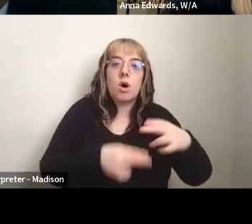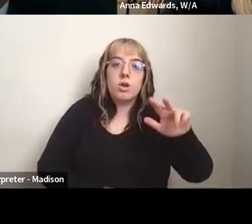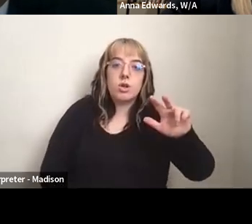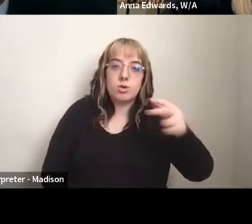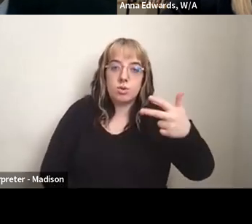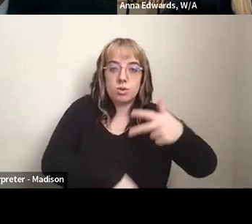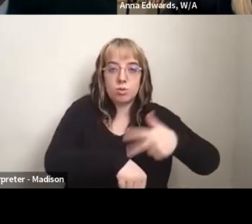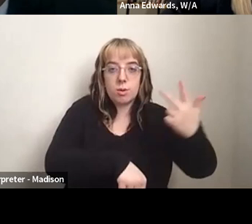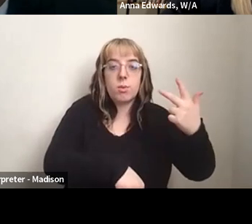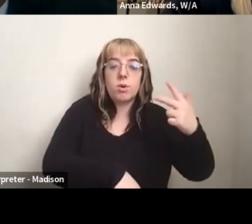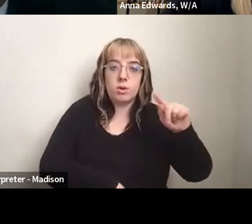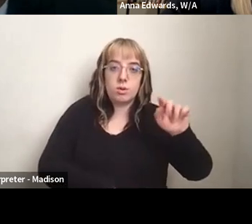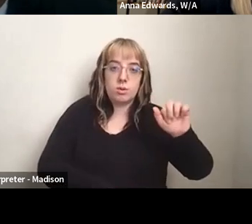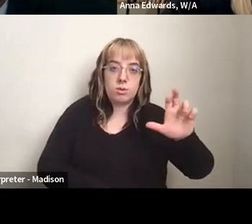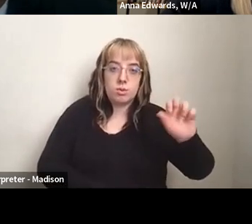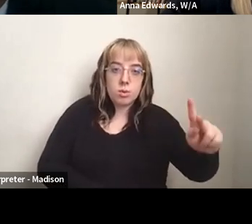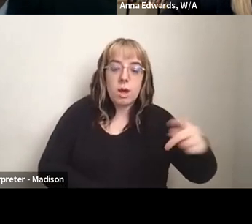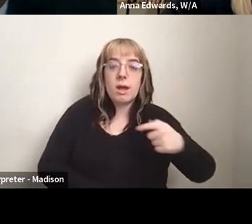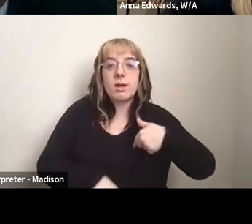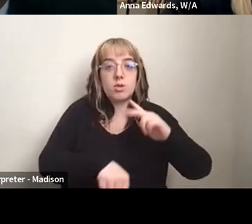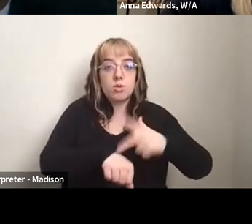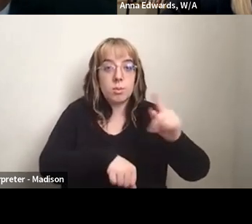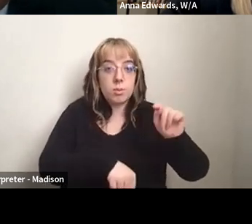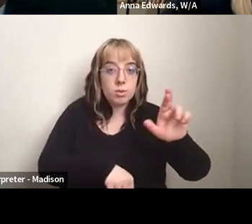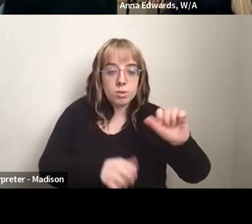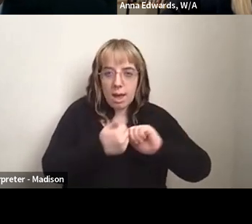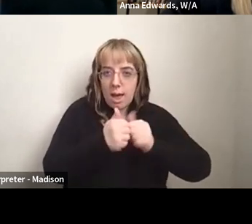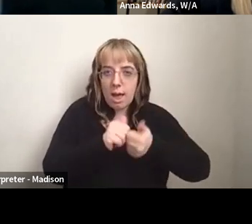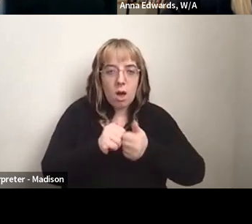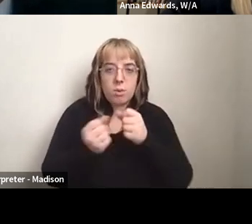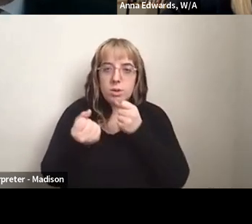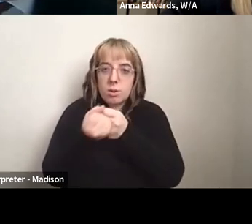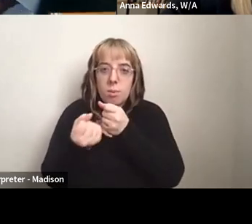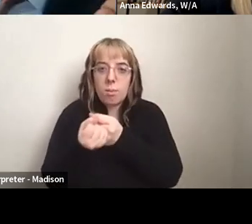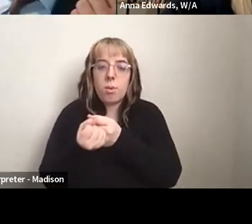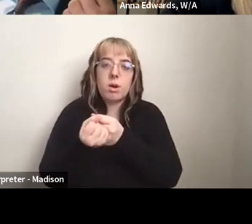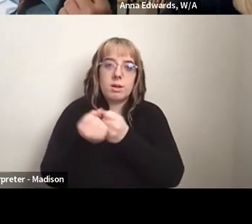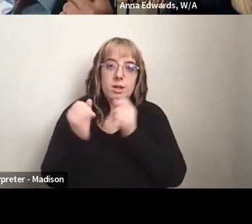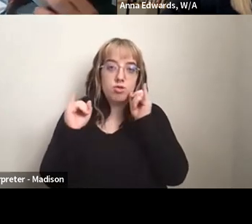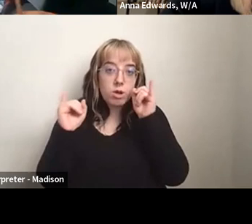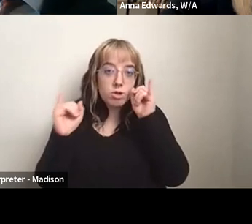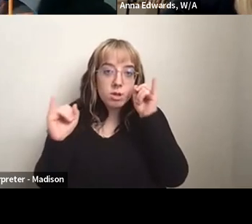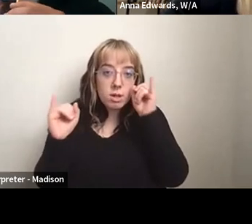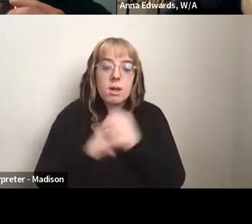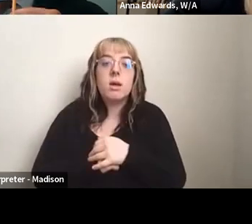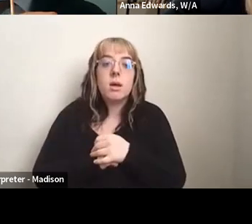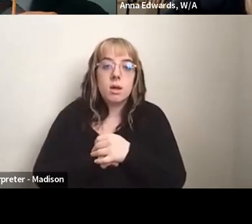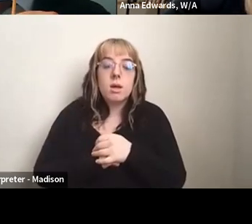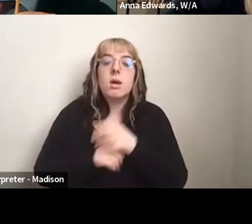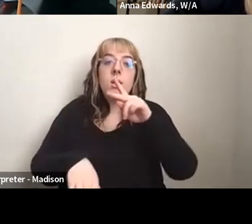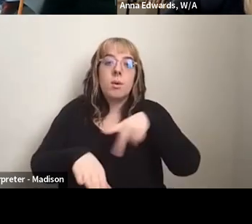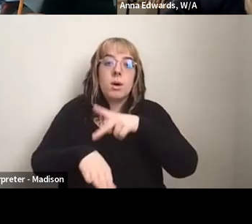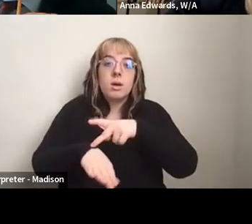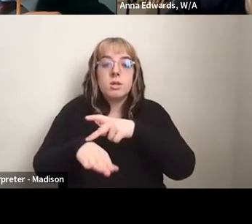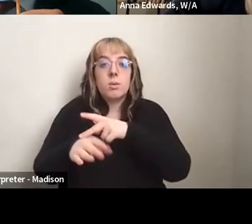We triple track the way in which we support instruction, where our principal